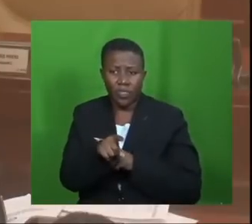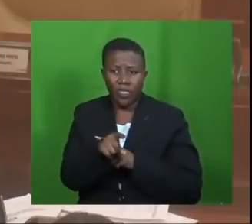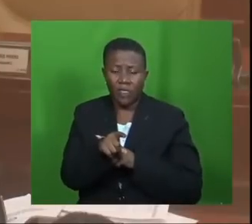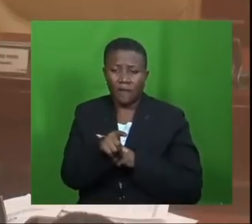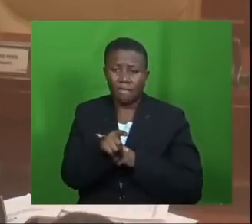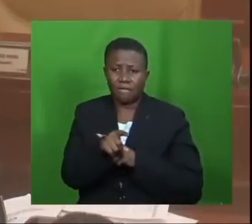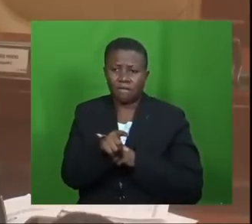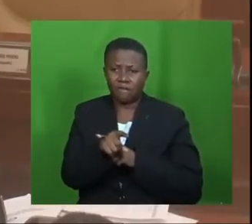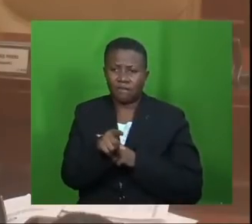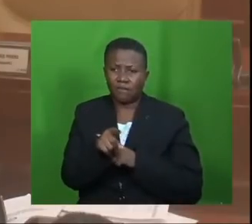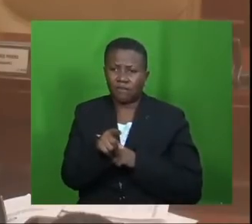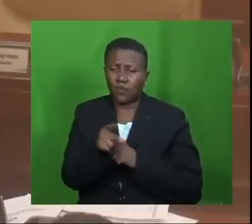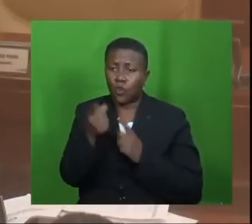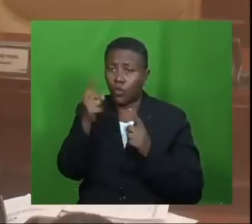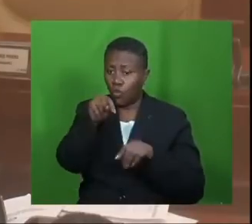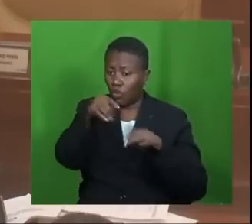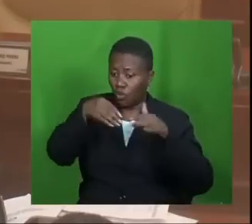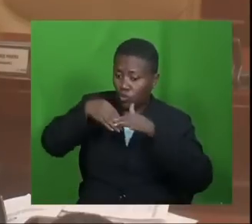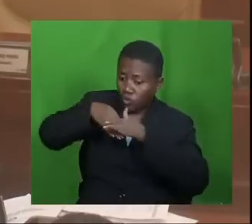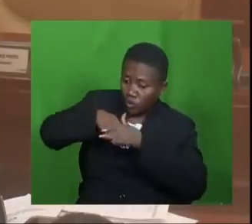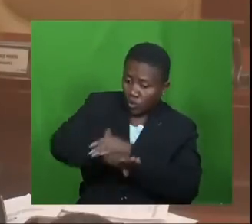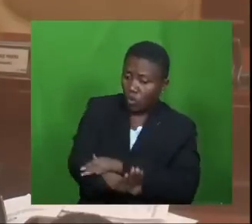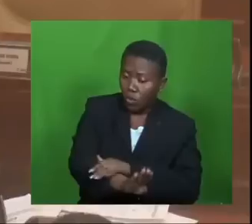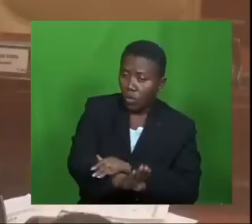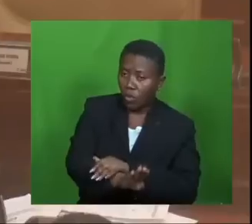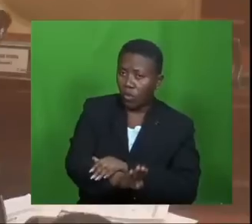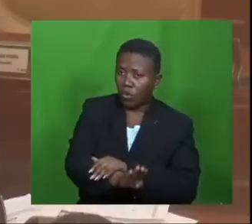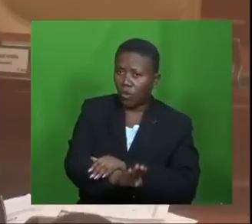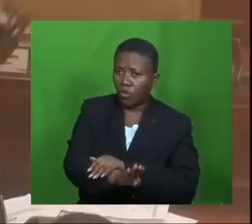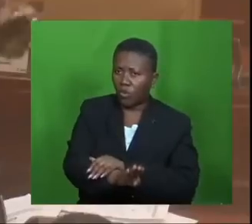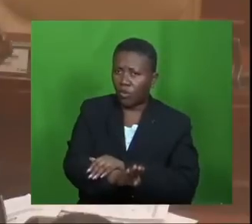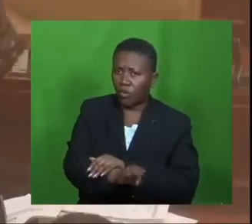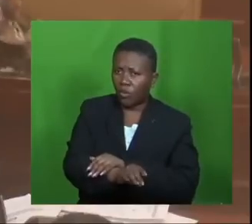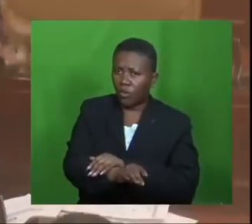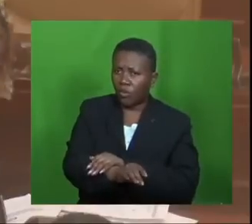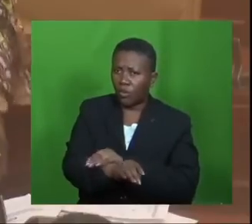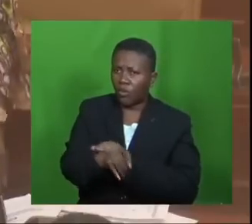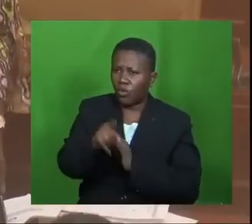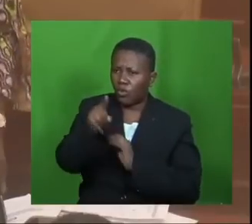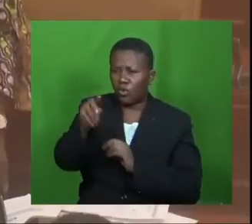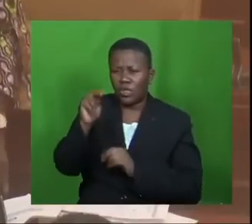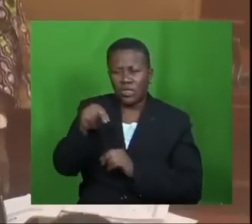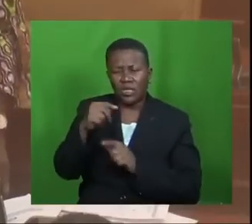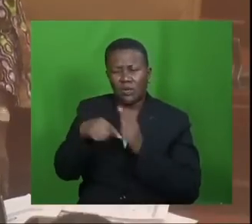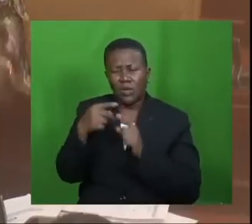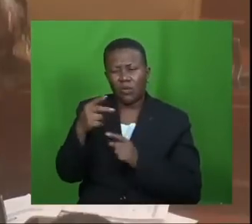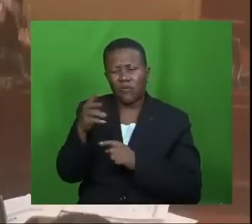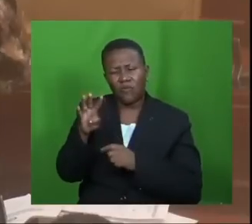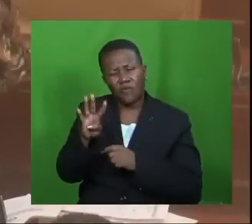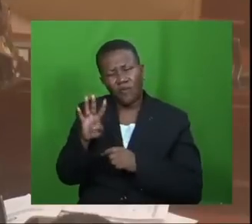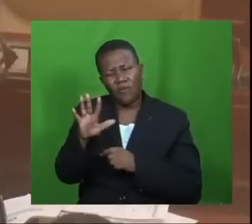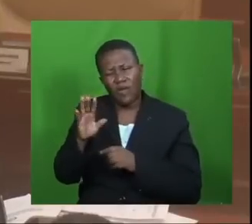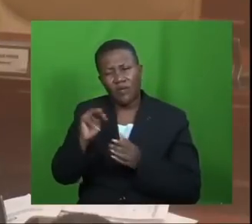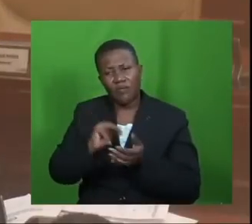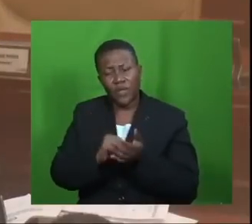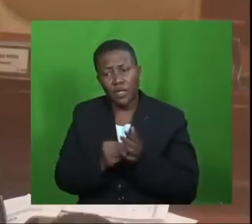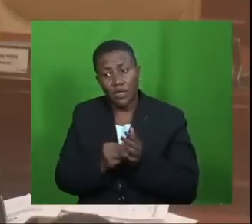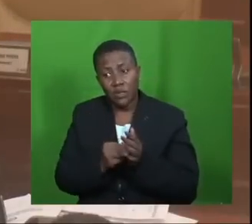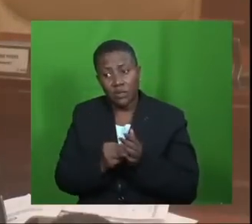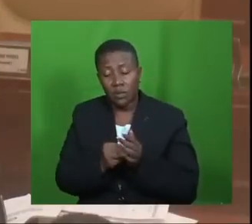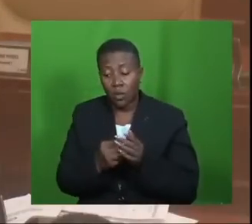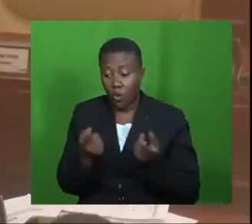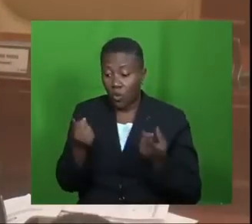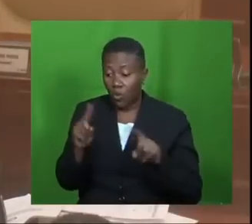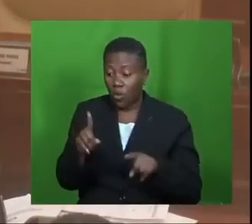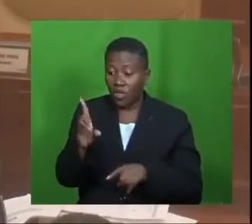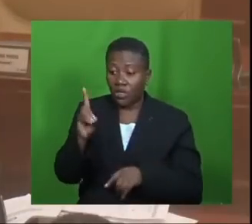goal as a player, you need about 4 or 5 minutes to settle within yourself. When they scored the goal,